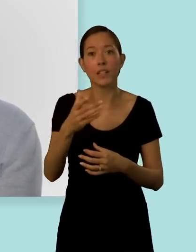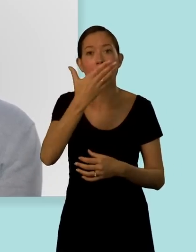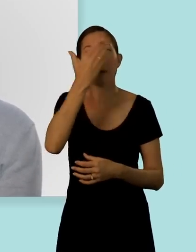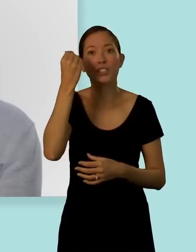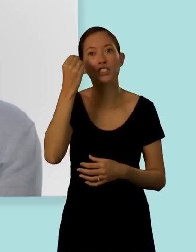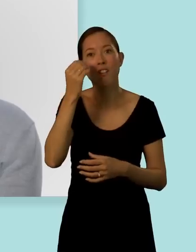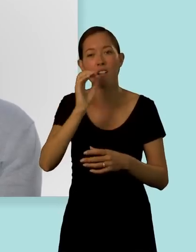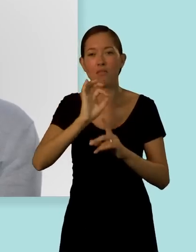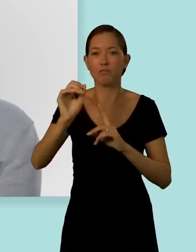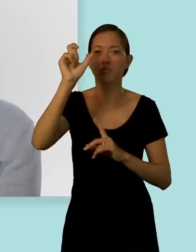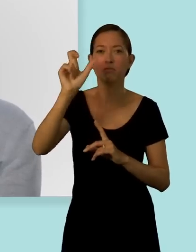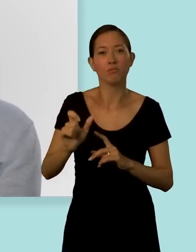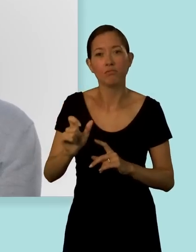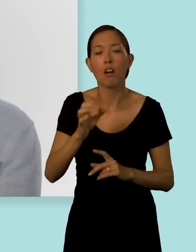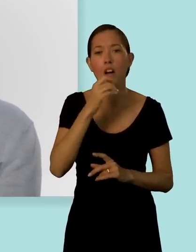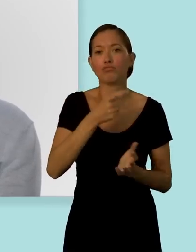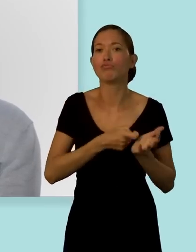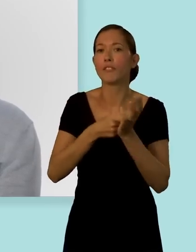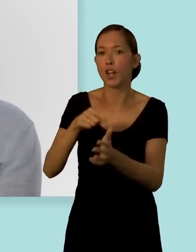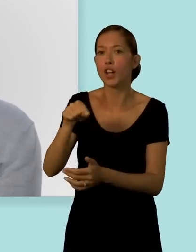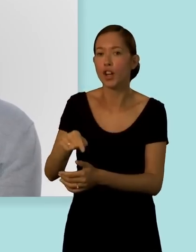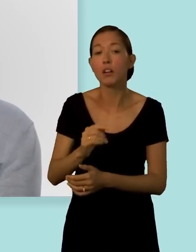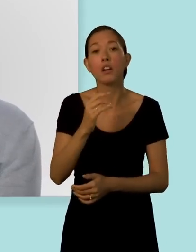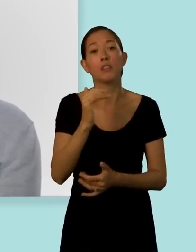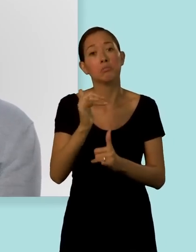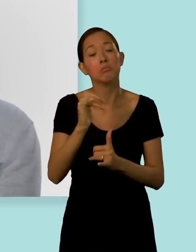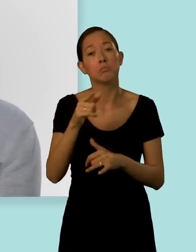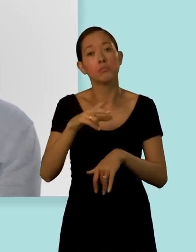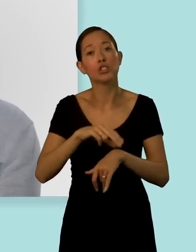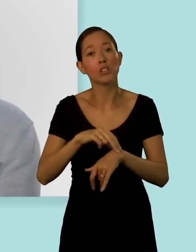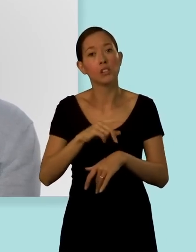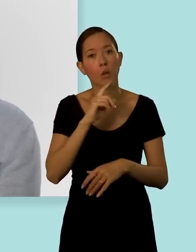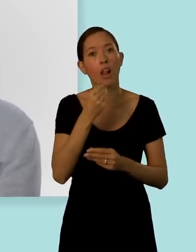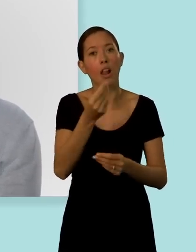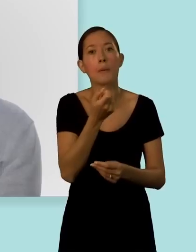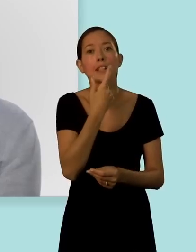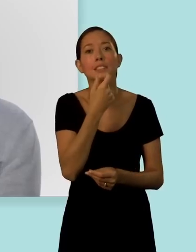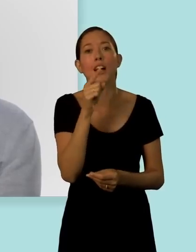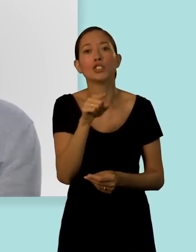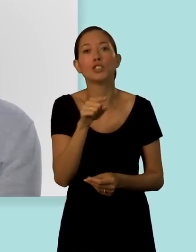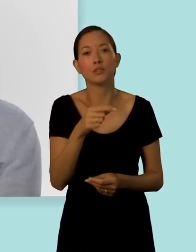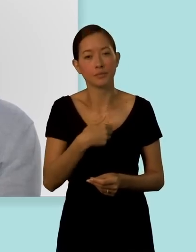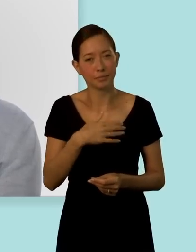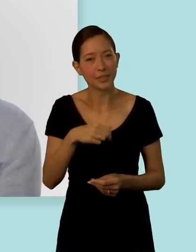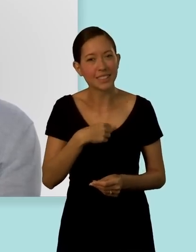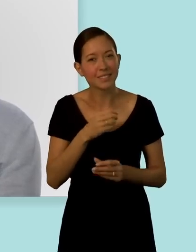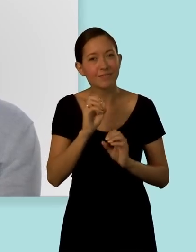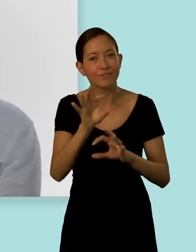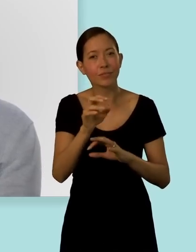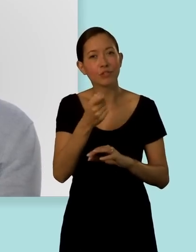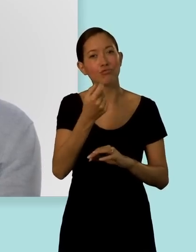in dementia. If the behaviour persists and you're not in contact with a dementia specialist, ask for a referral.